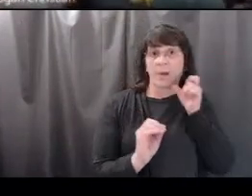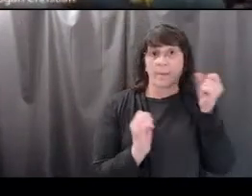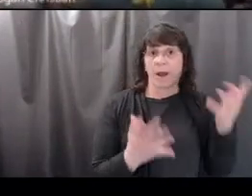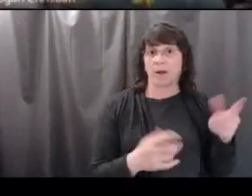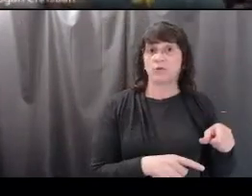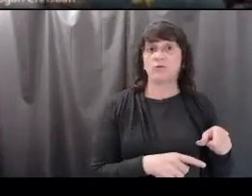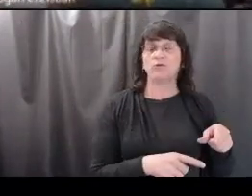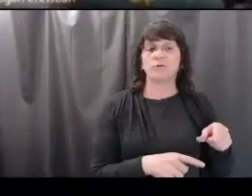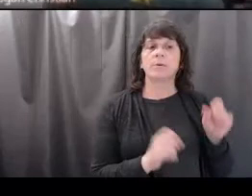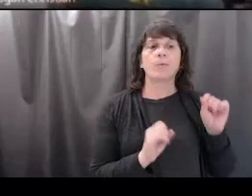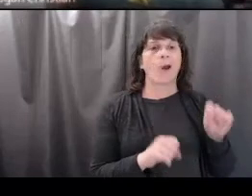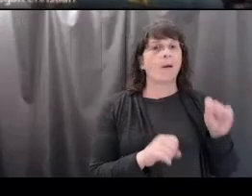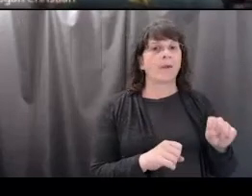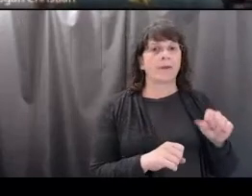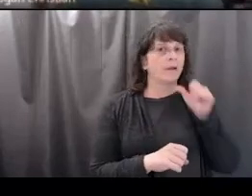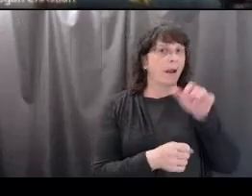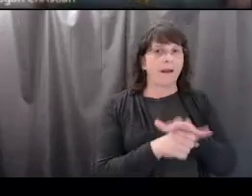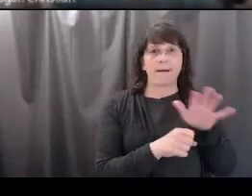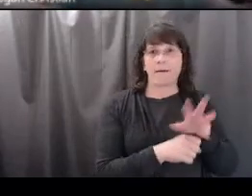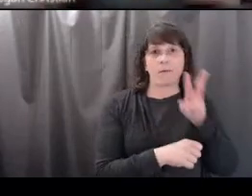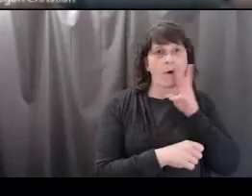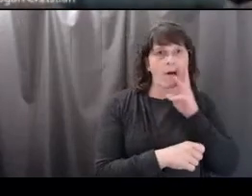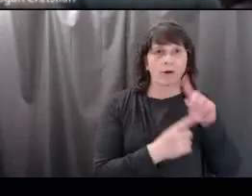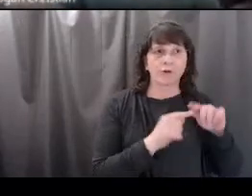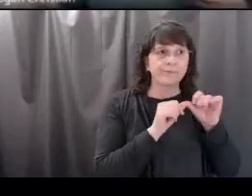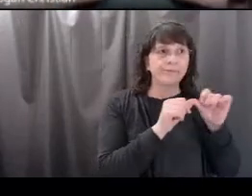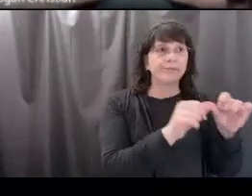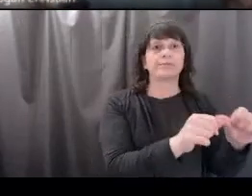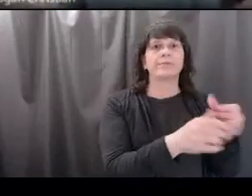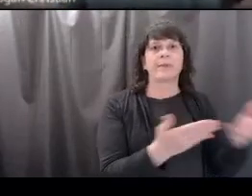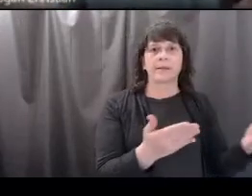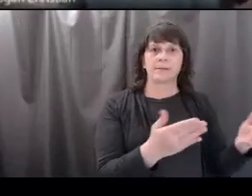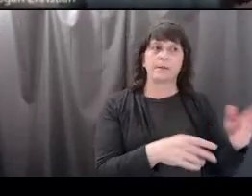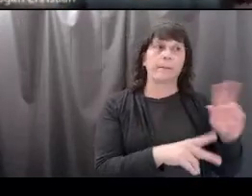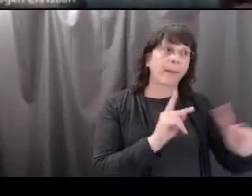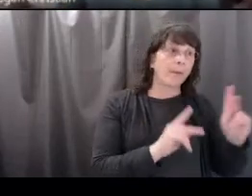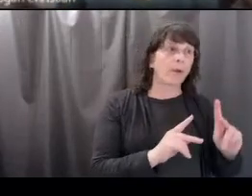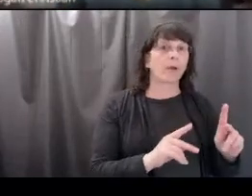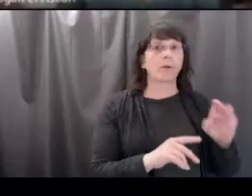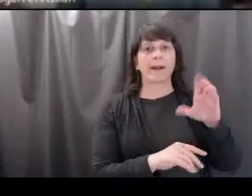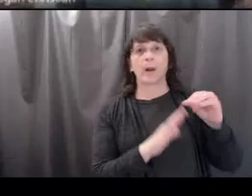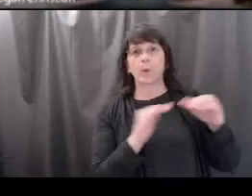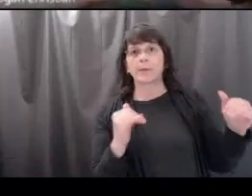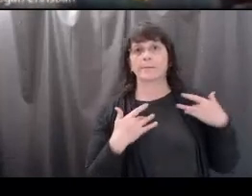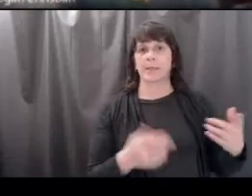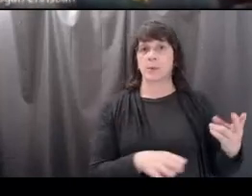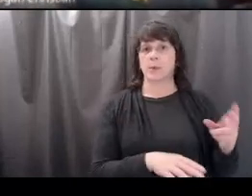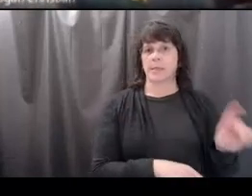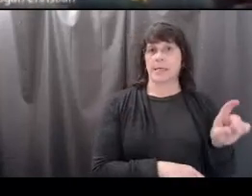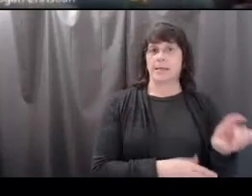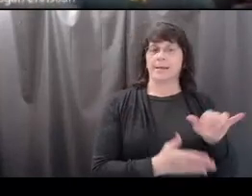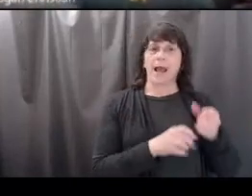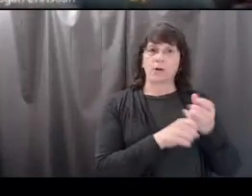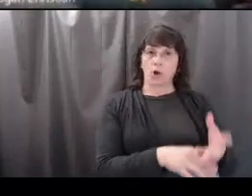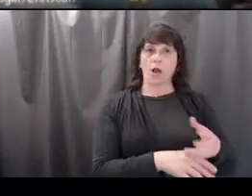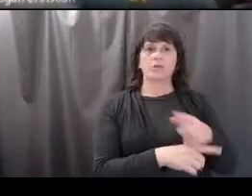there probably won't be enough water to sustain things that people or even ecosystems normally need, and that can cause a